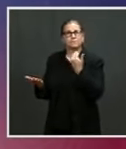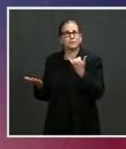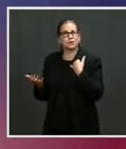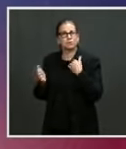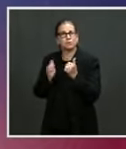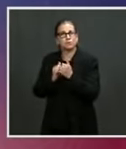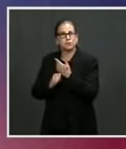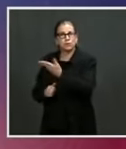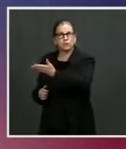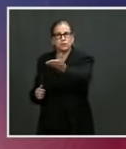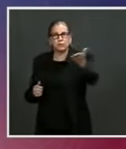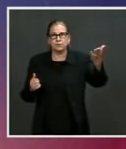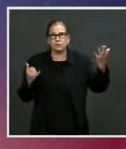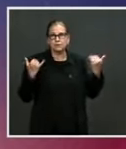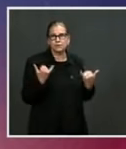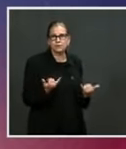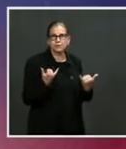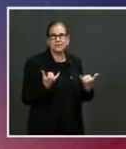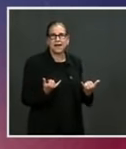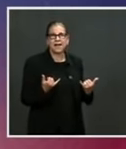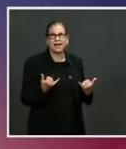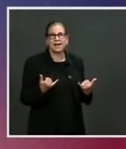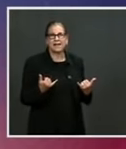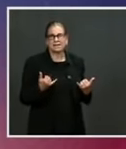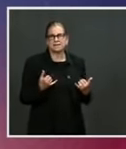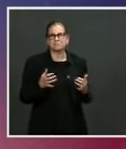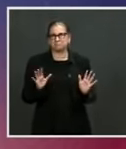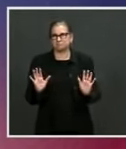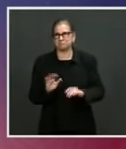Ladies and gentlemen, the President of the United States.